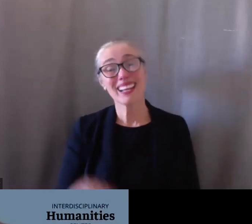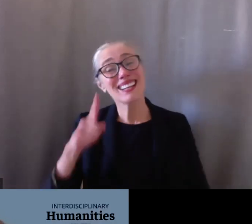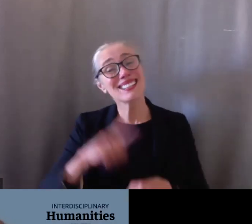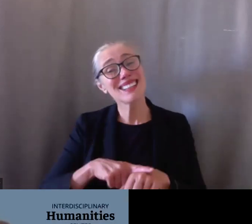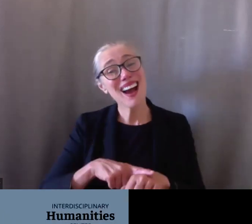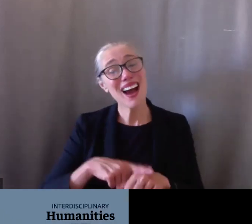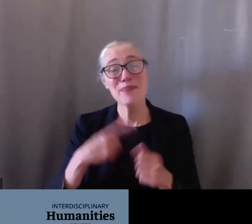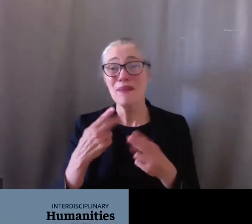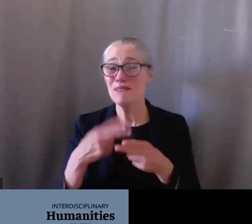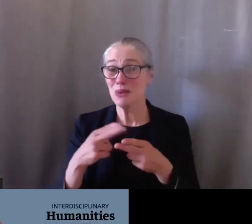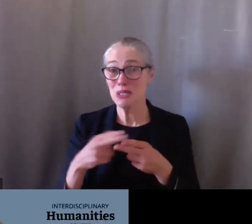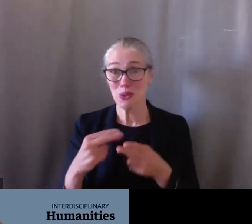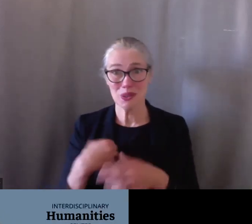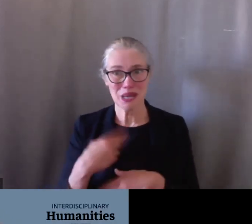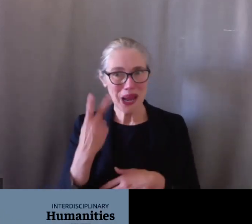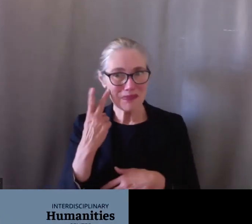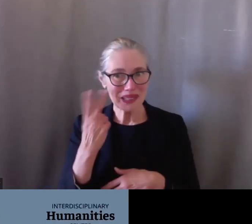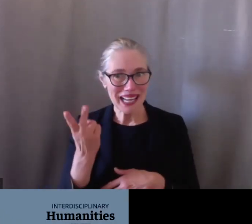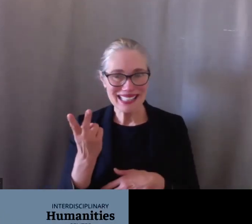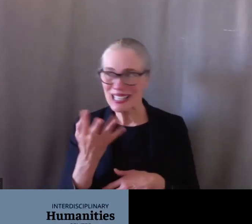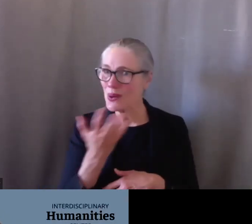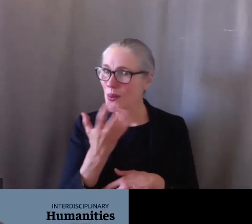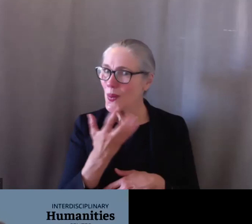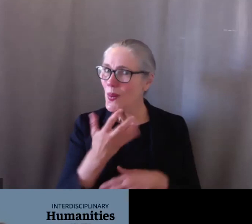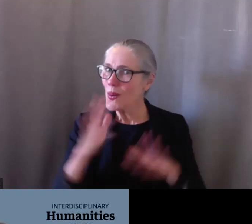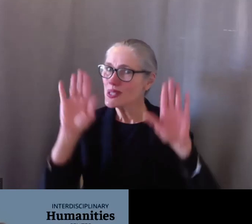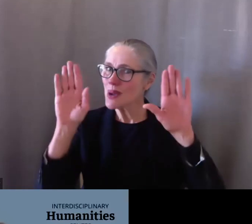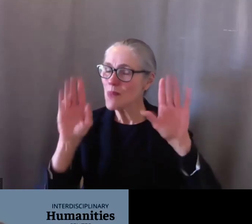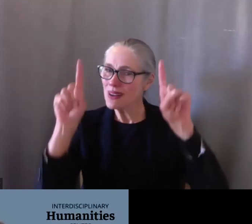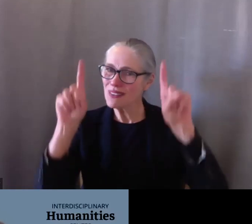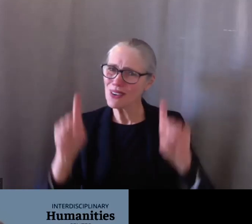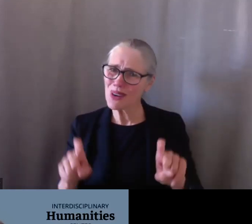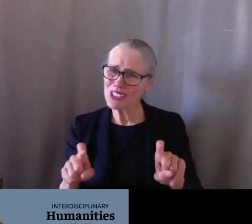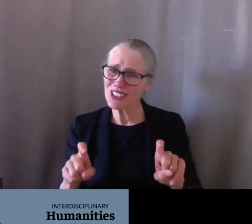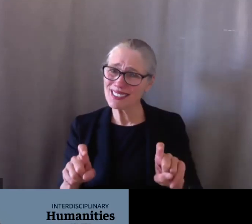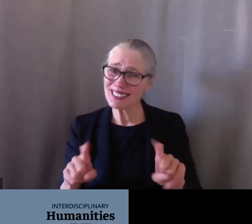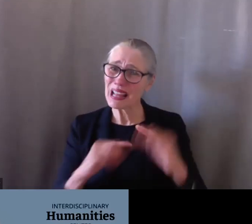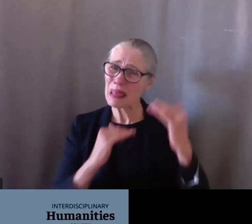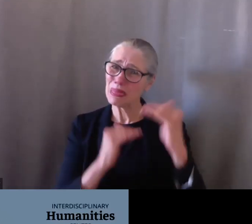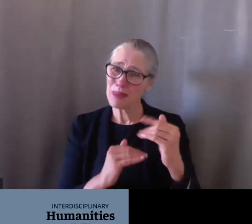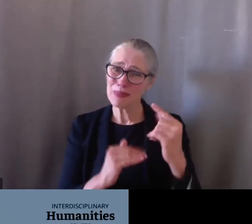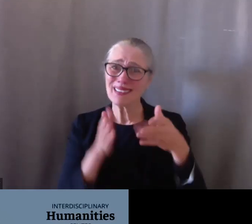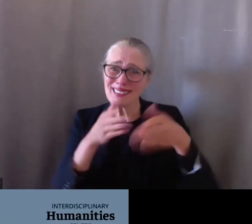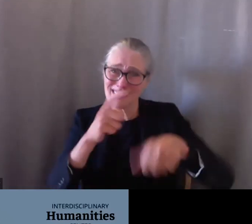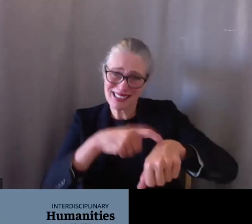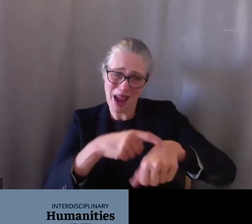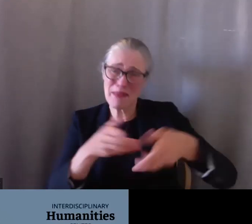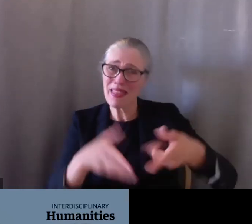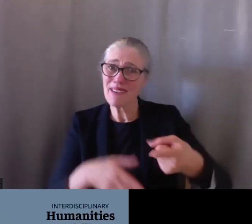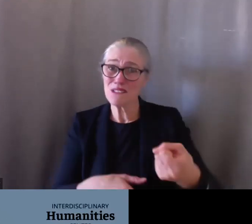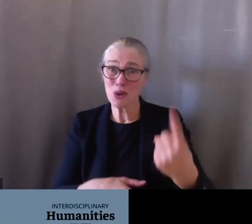racism? And obviously you can approach that question in so many ways. Do you agree with the assumption? And if you do,